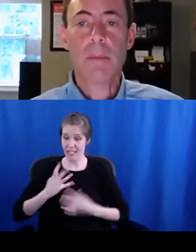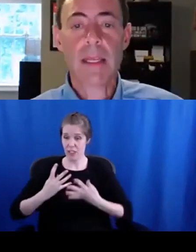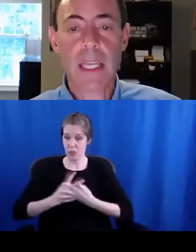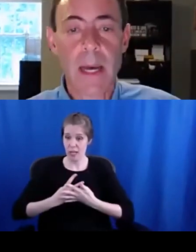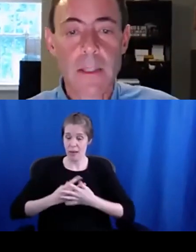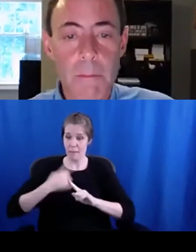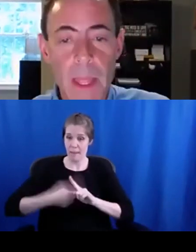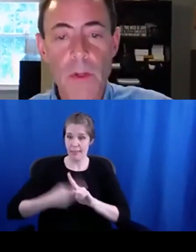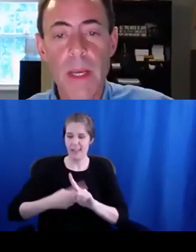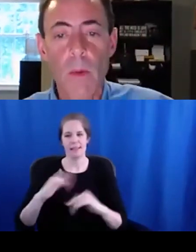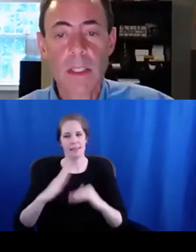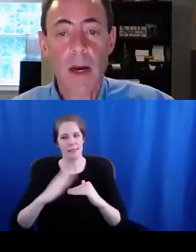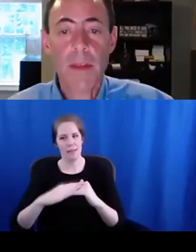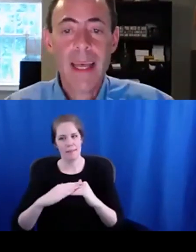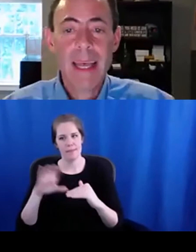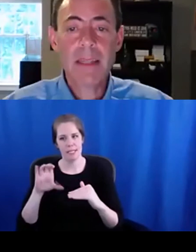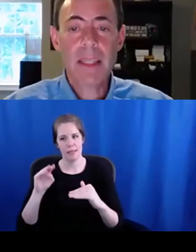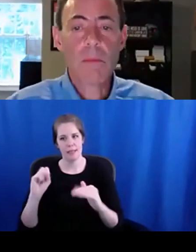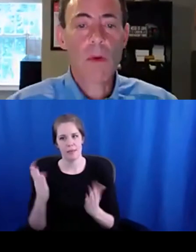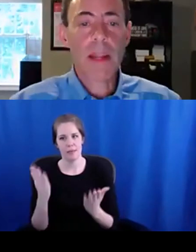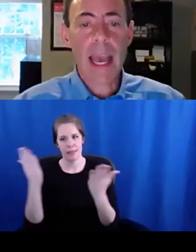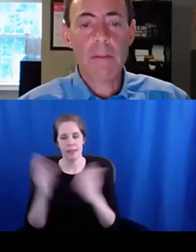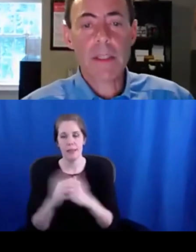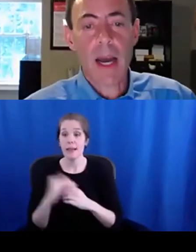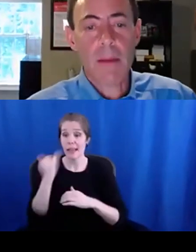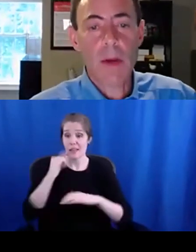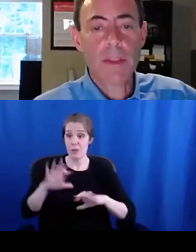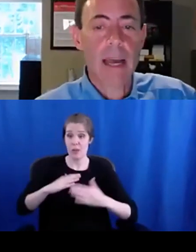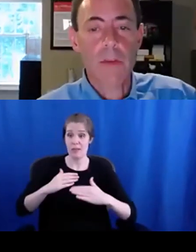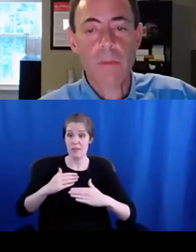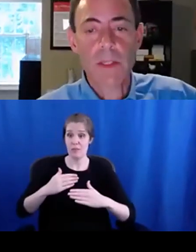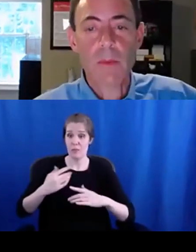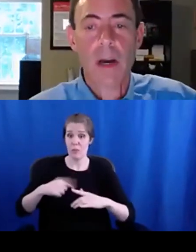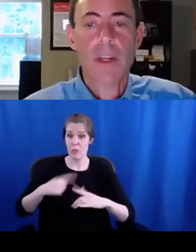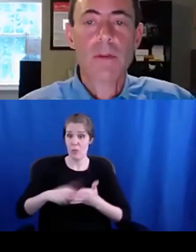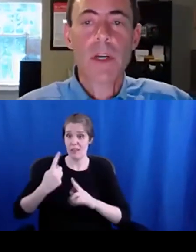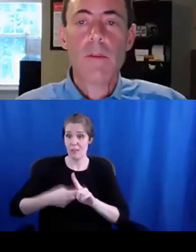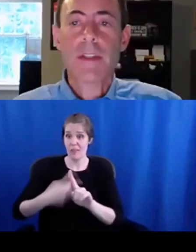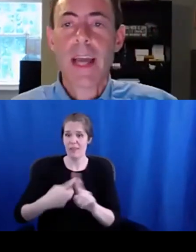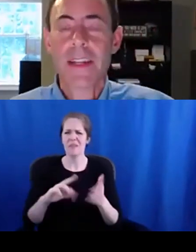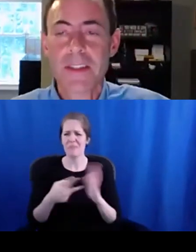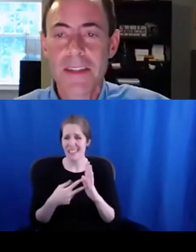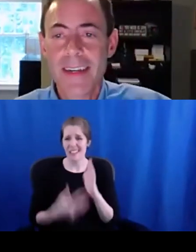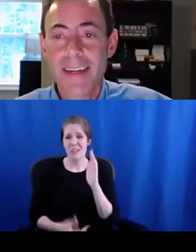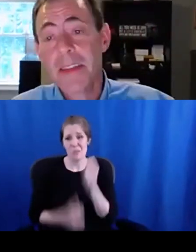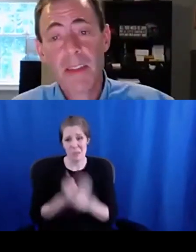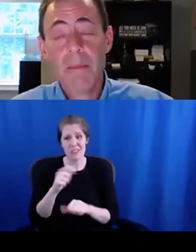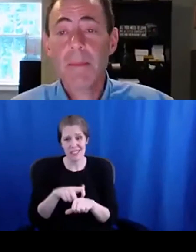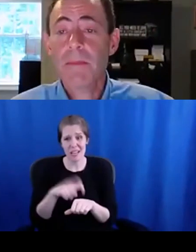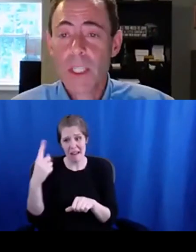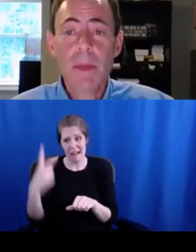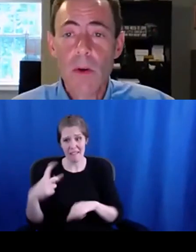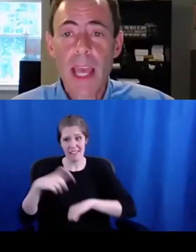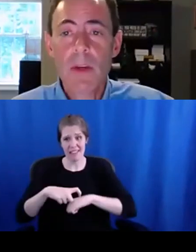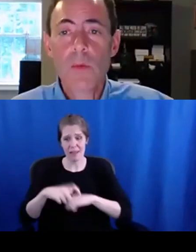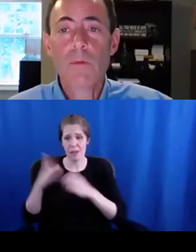by CMS, if you're doing it once a month, it means that more than half of the time you have staff in your building with unknown COVID status. Now that may still